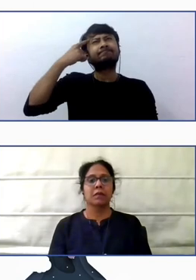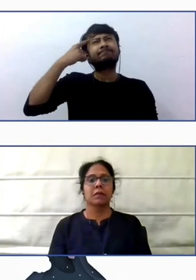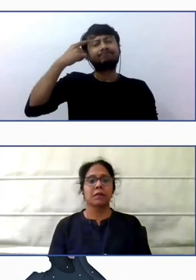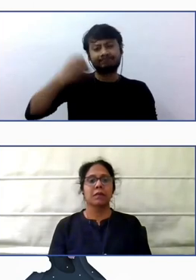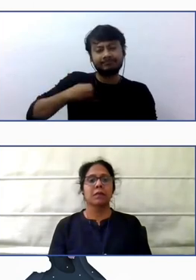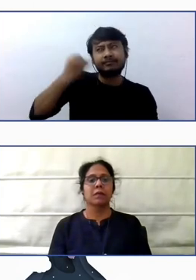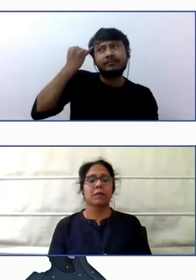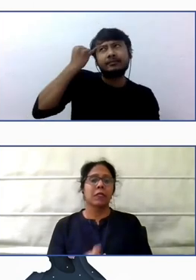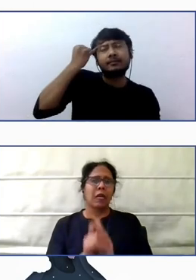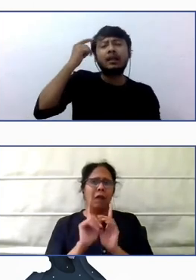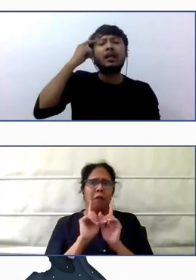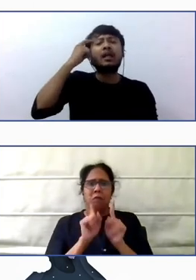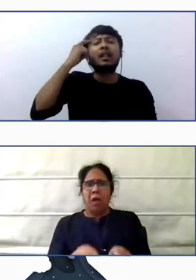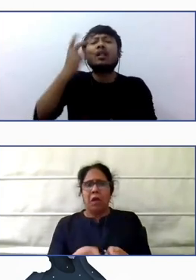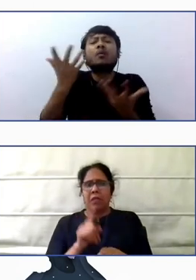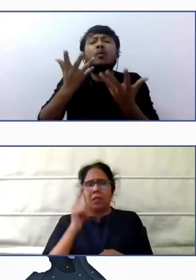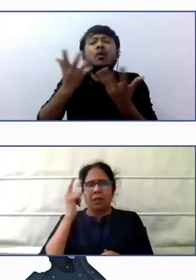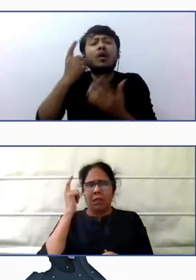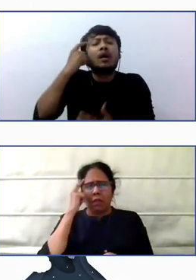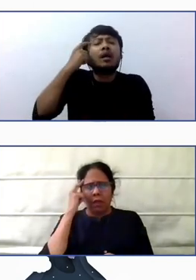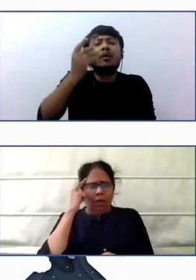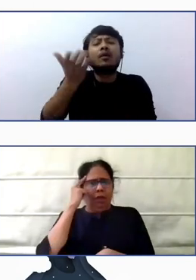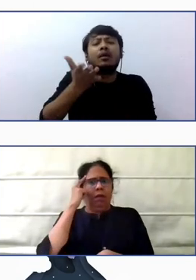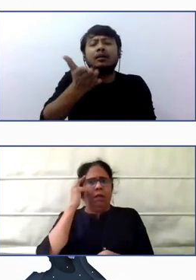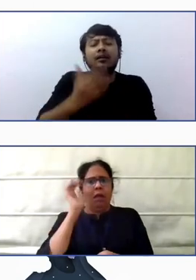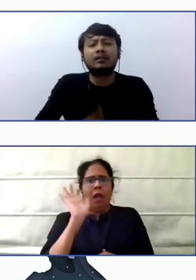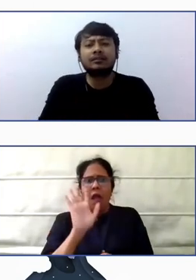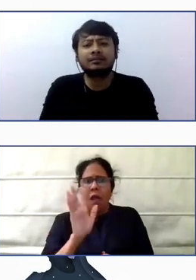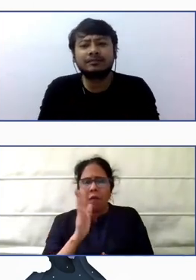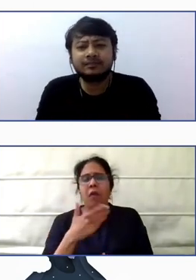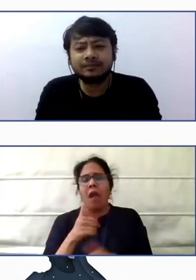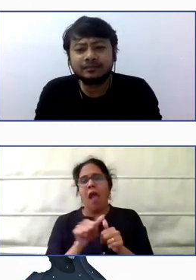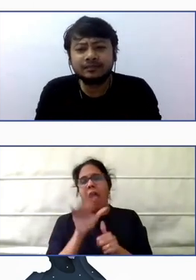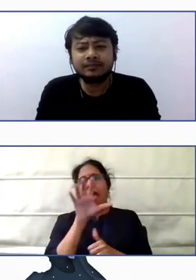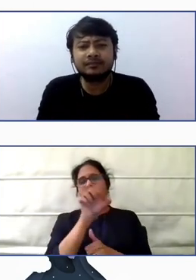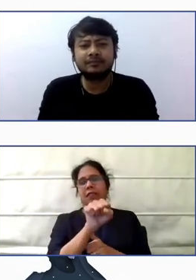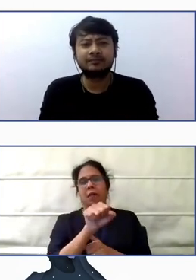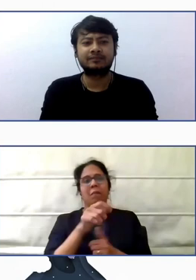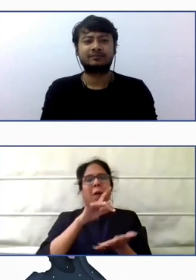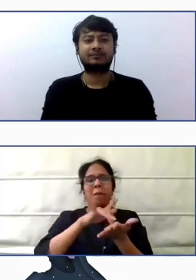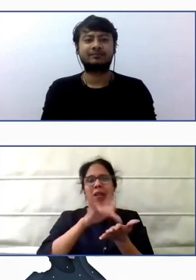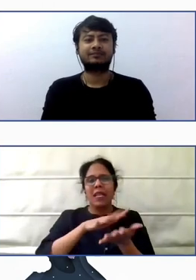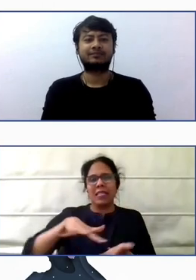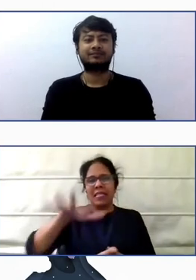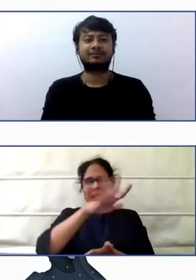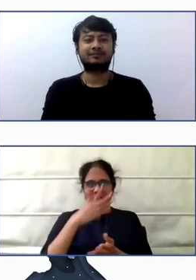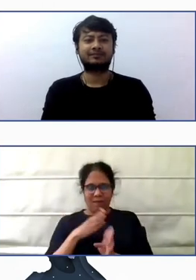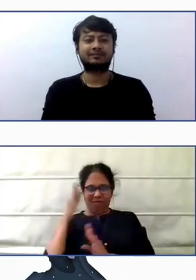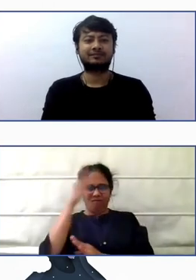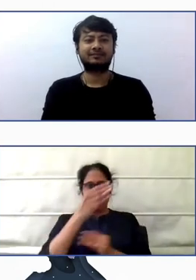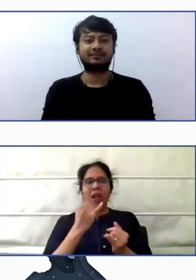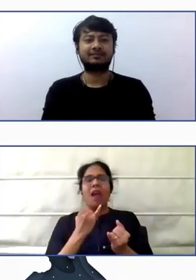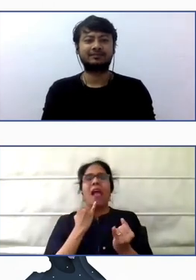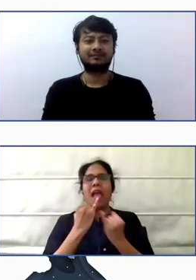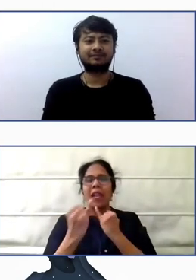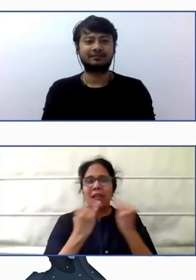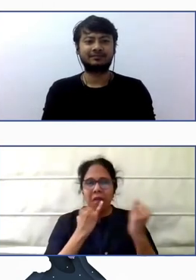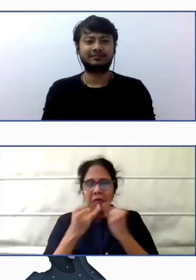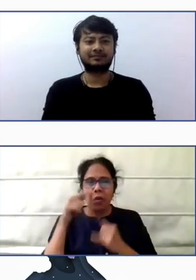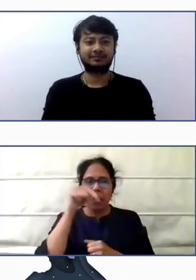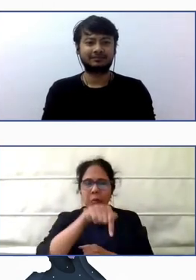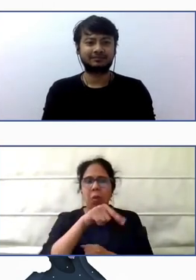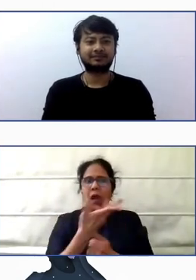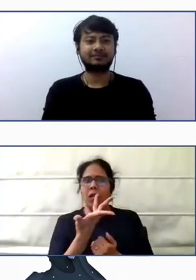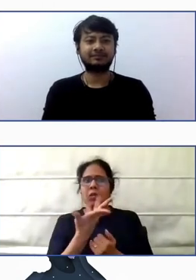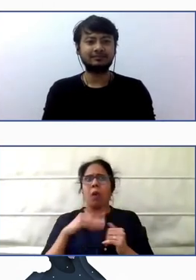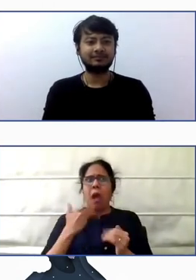that. The first thing that would come to my mind is the accessibility of the place where I'm going to attend the interview, Rakesh, because how